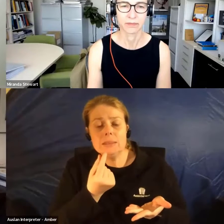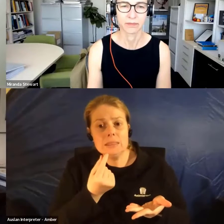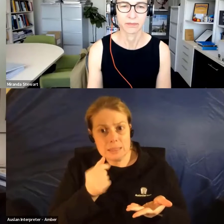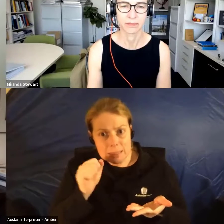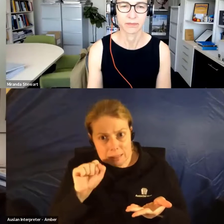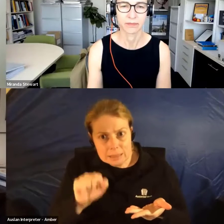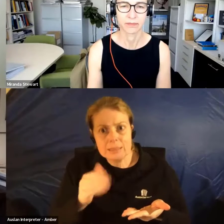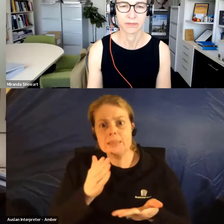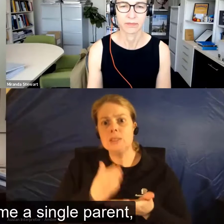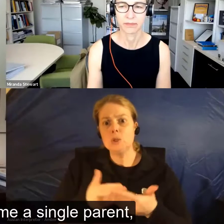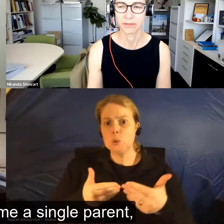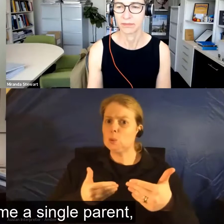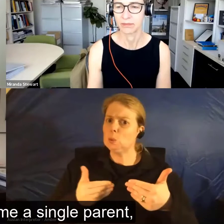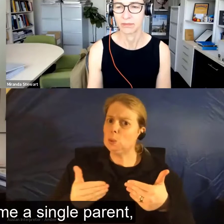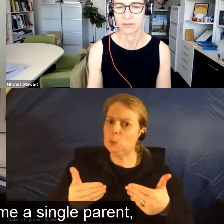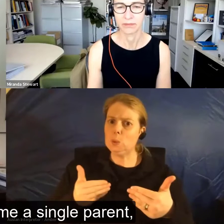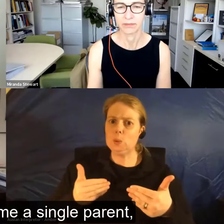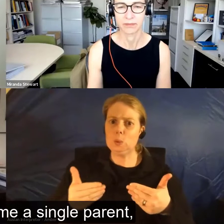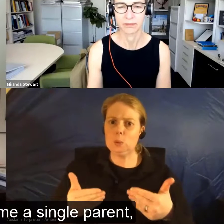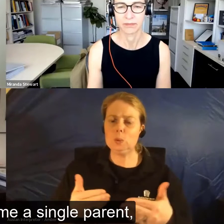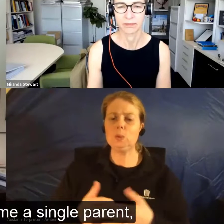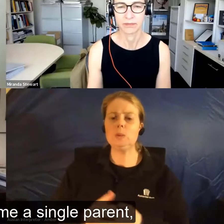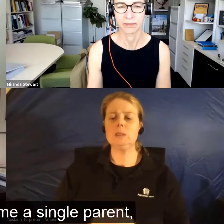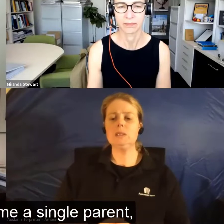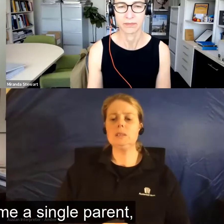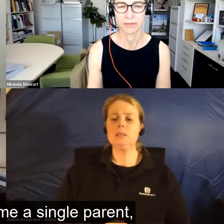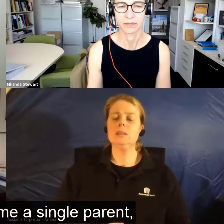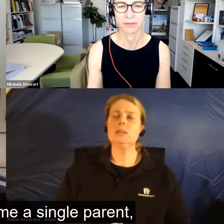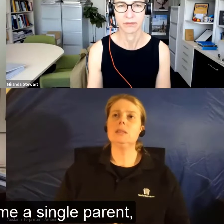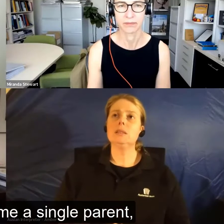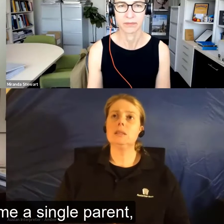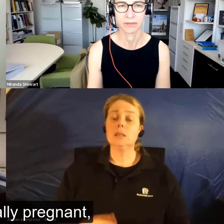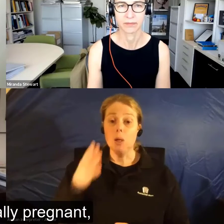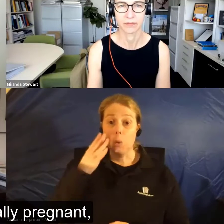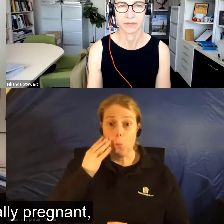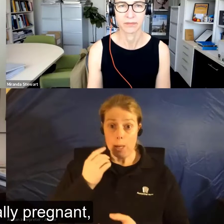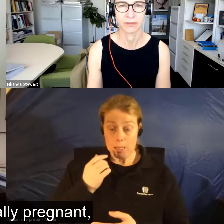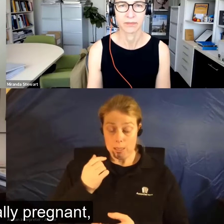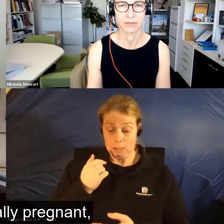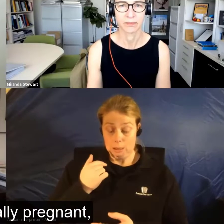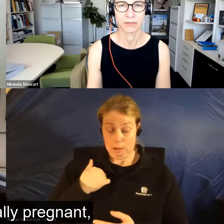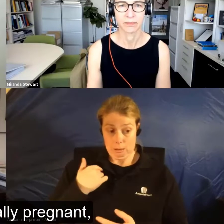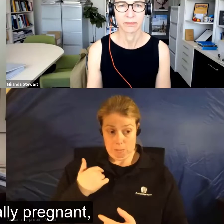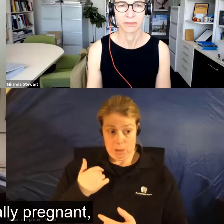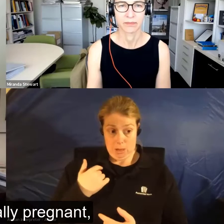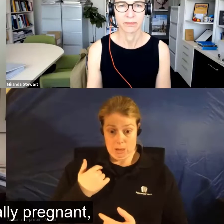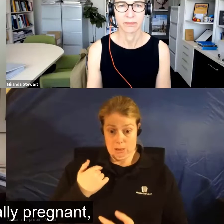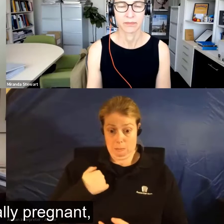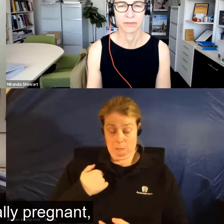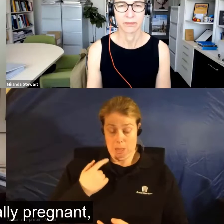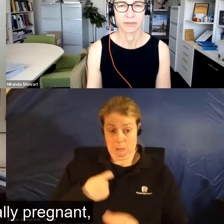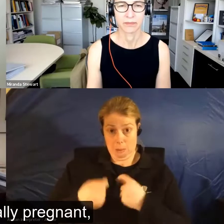struggle. When I did become a single parent, I was actually